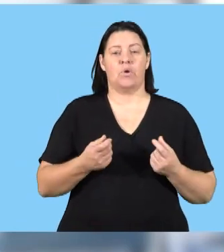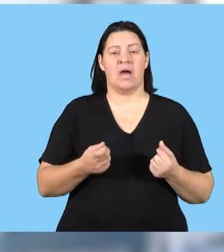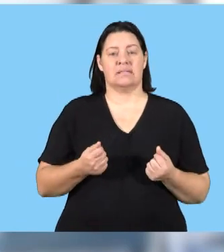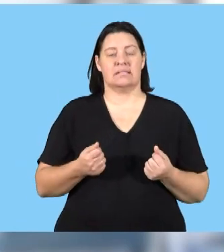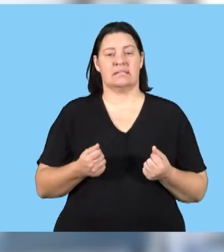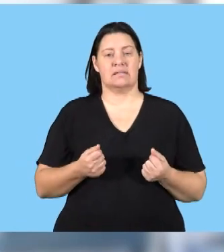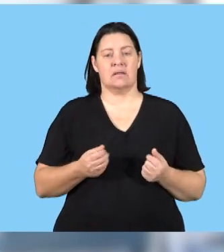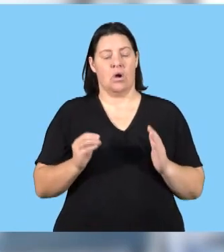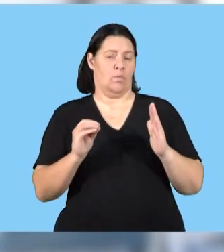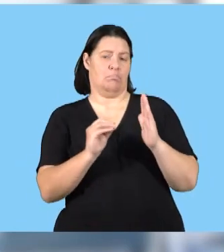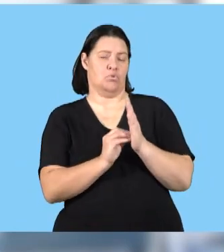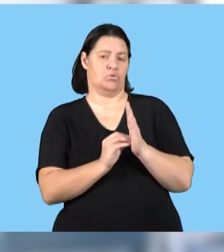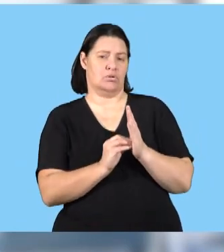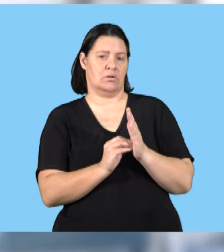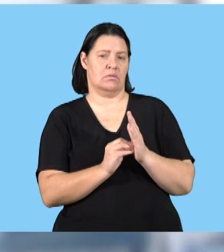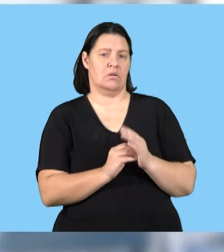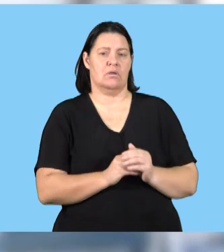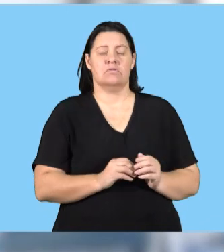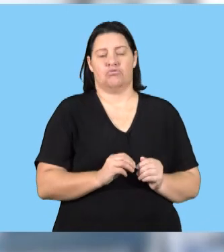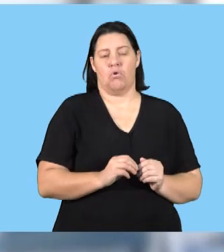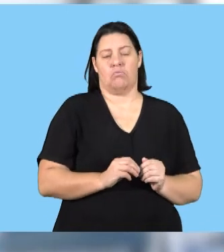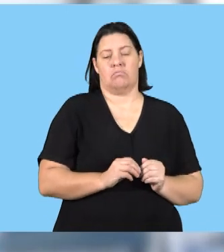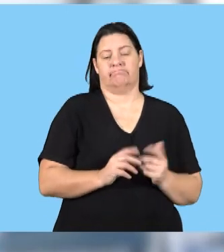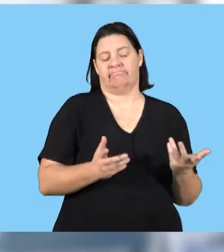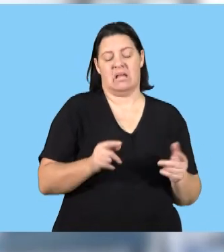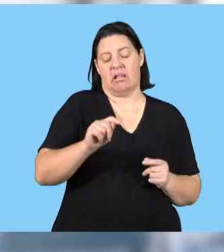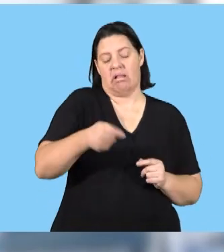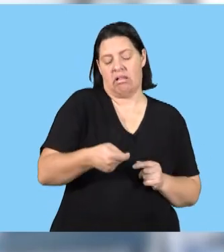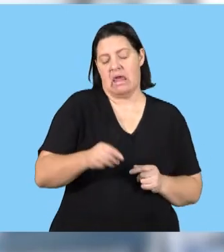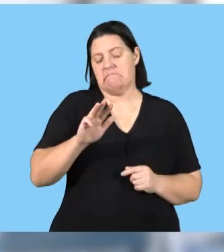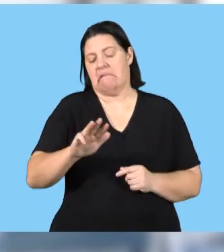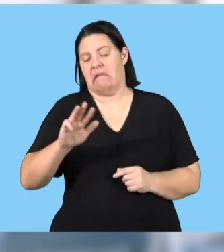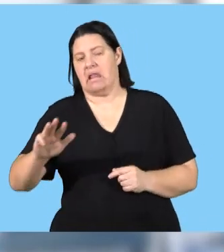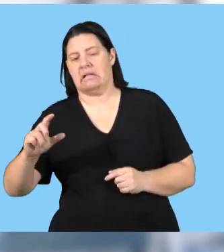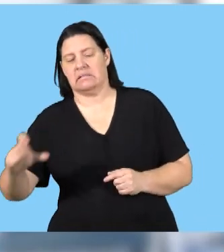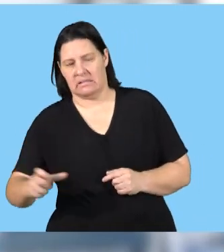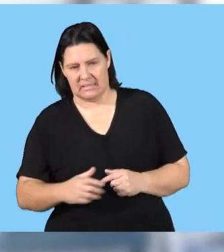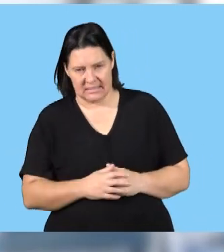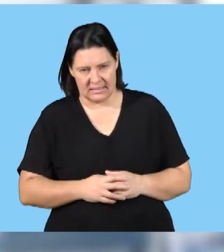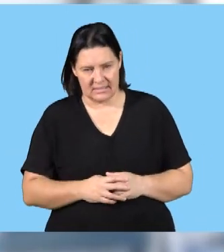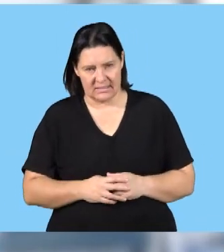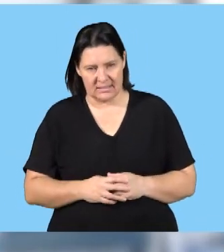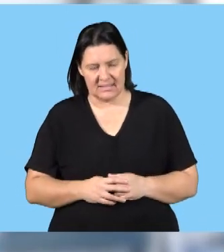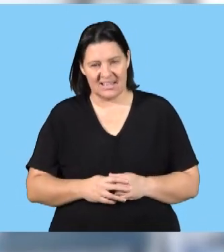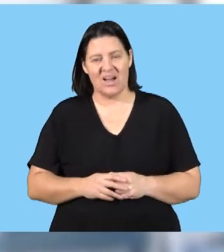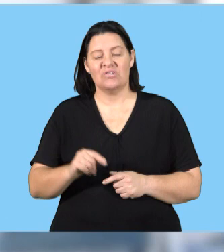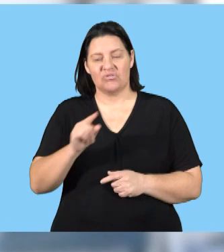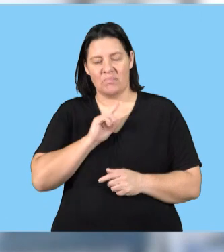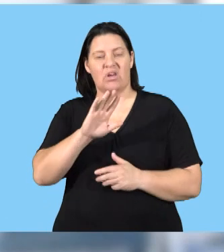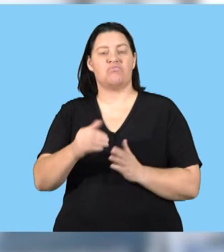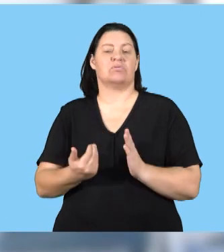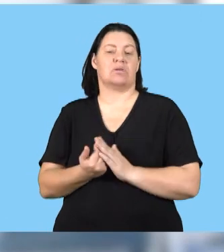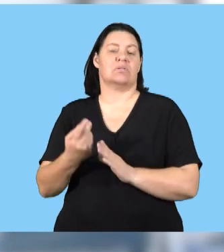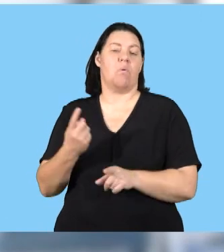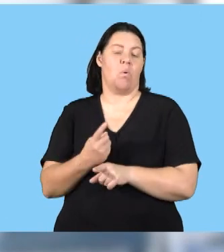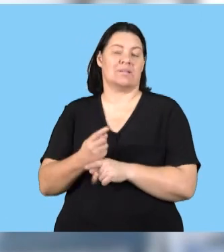prices are in such a way that they've got 99 cents, 99 rand, etc. at the end. And we need to round